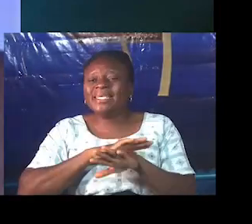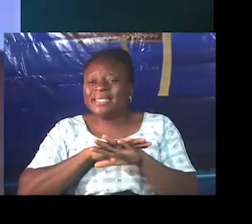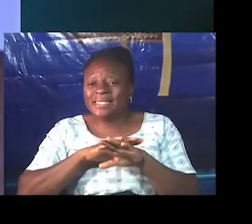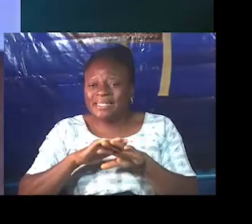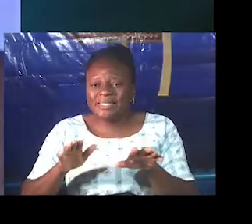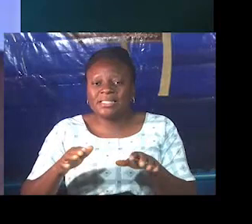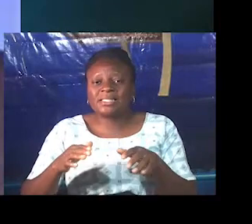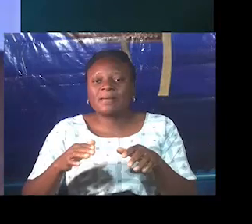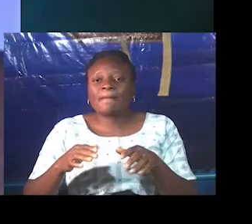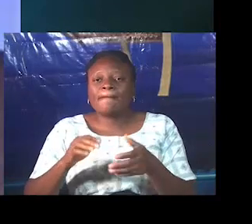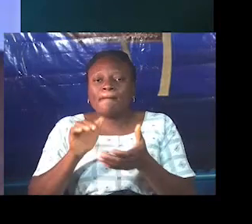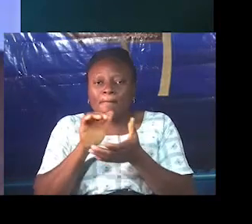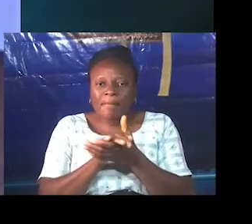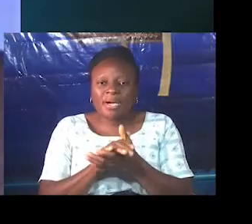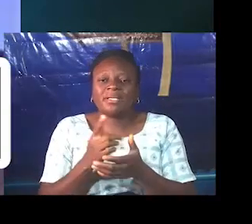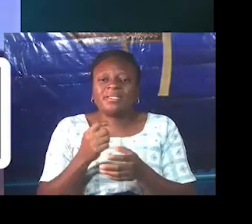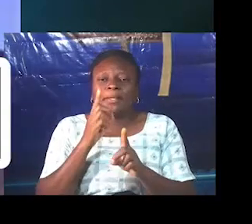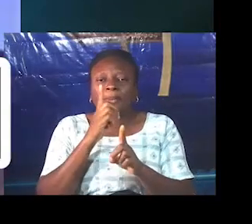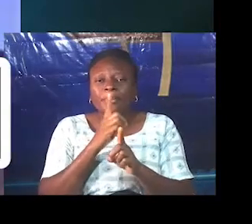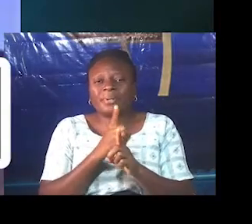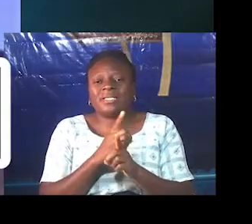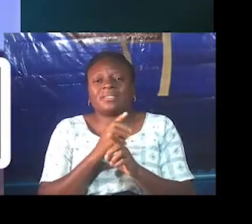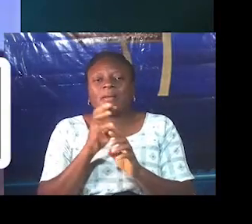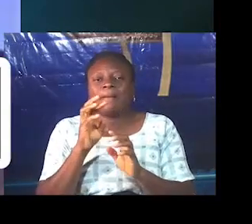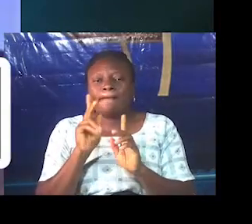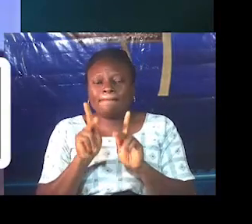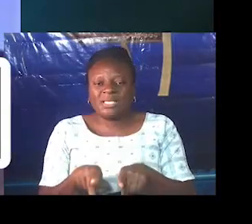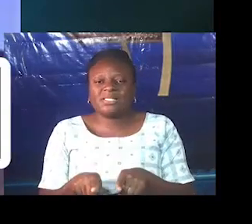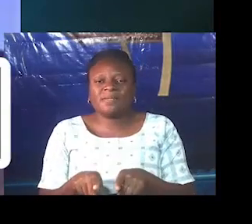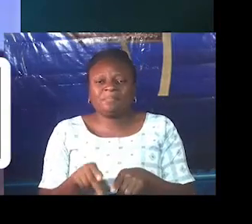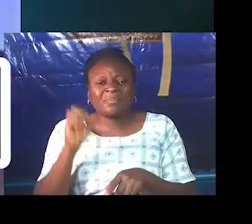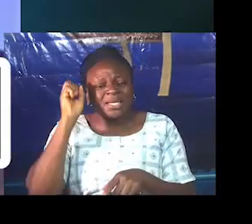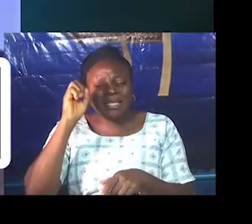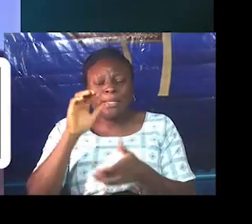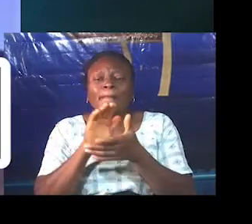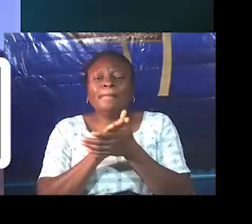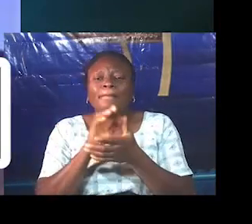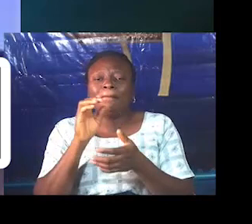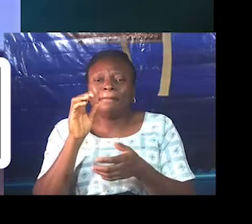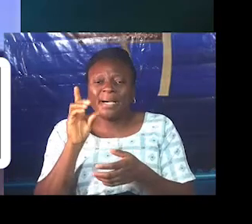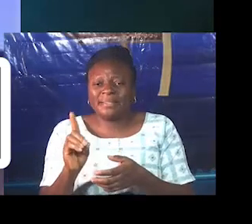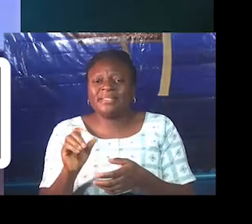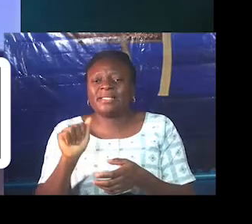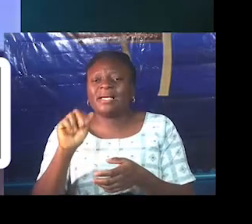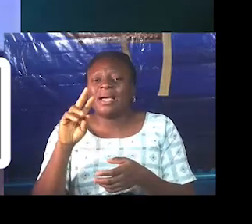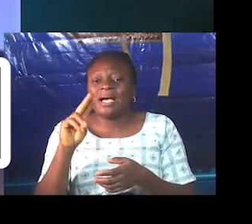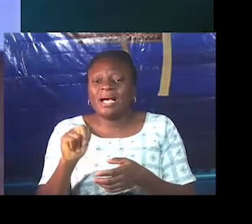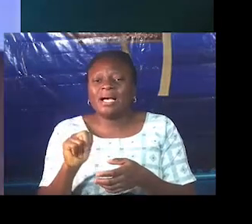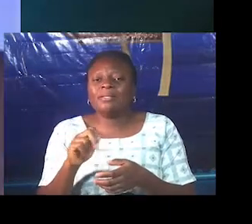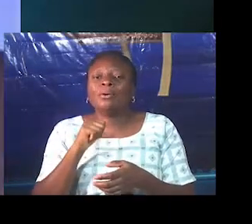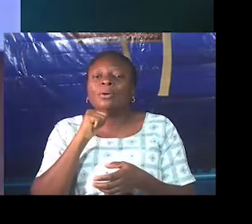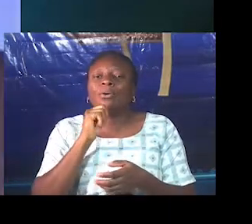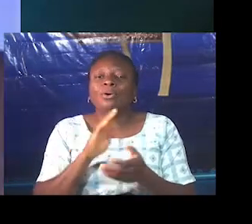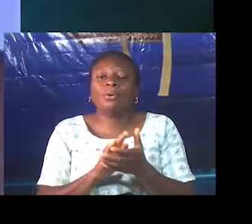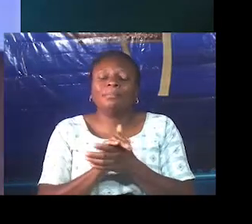uncircumcised Philistine that you are going to marry? You remember what Samson said to silence his parents. He said, marry her for me, for